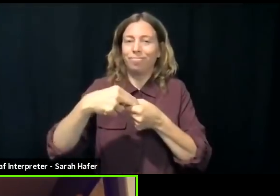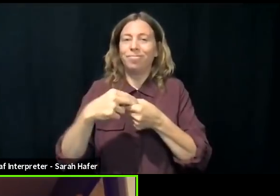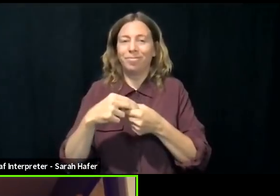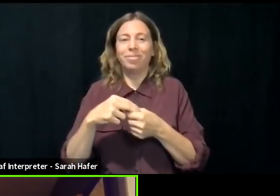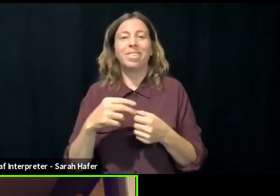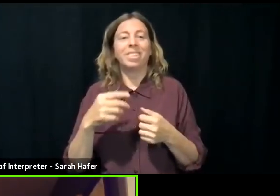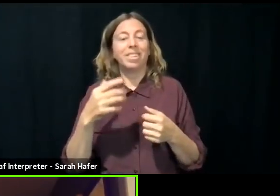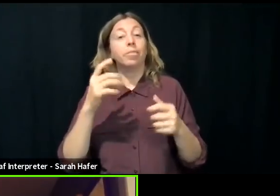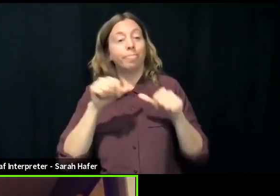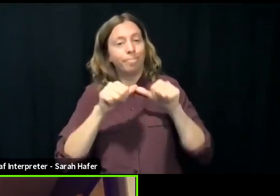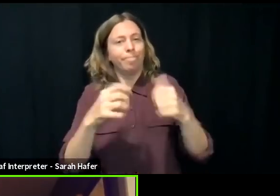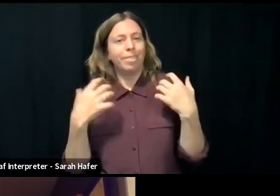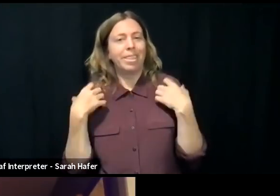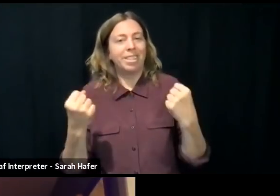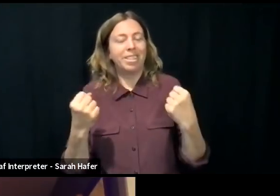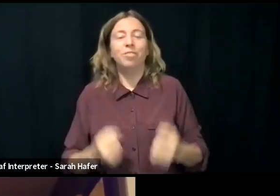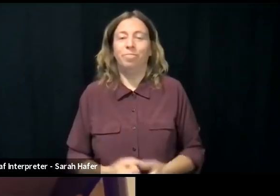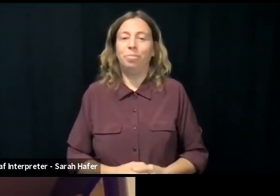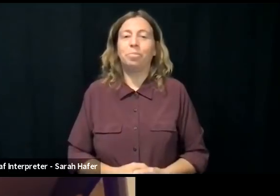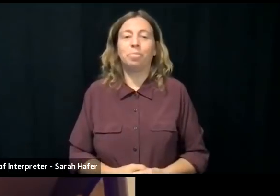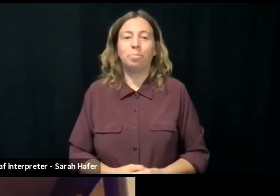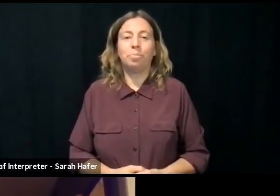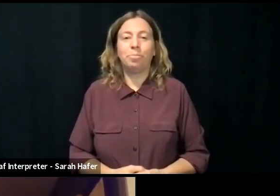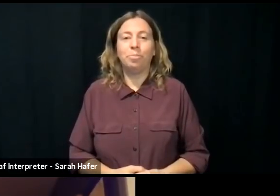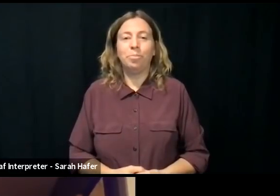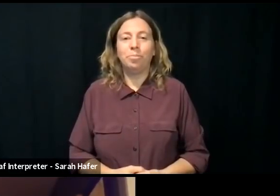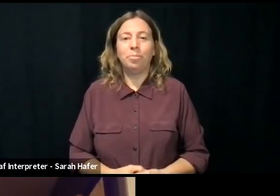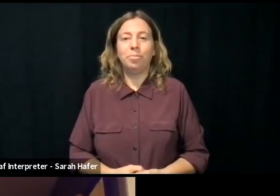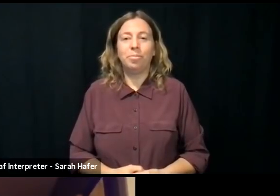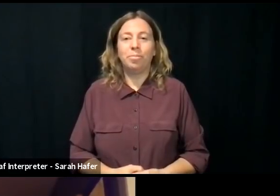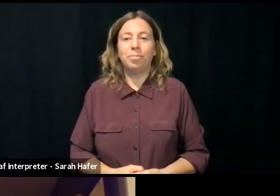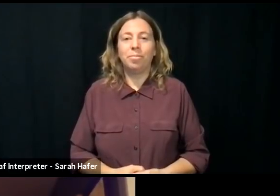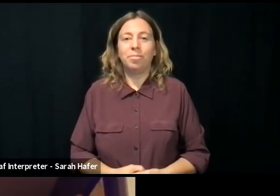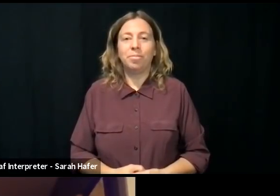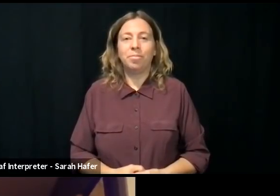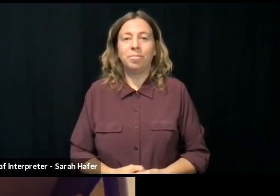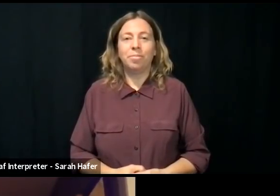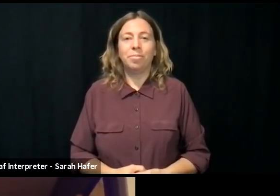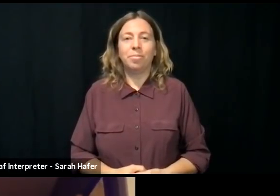Thank you for allowing me to participate as well, and please get vaccinated.